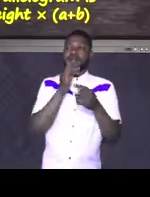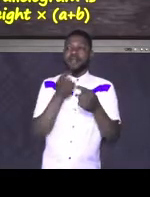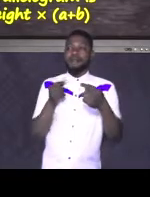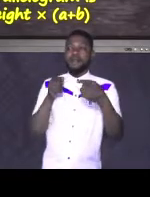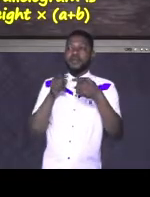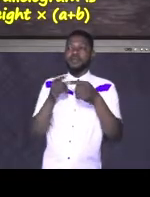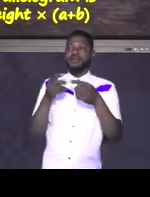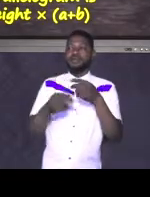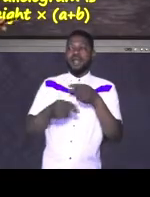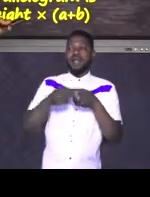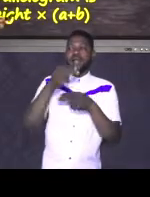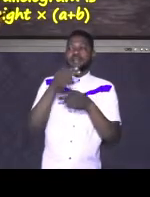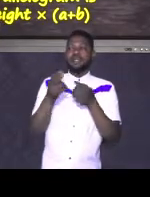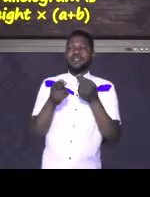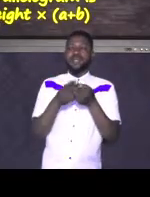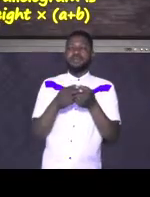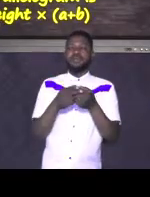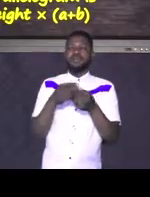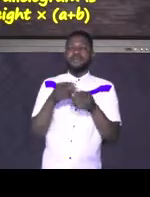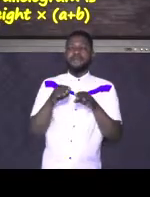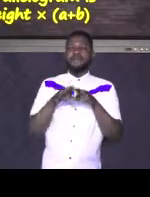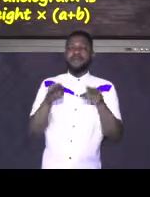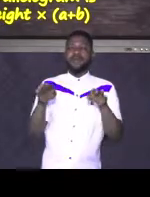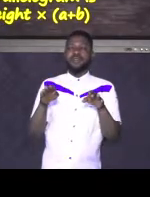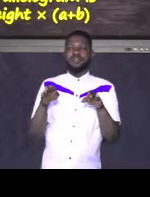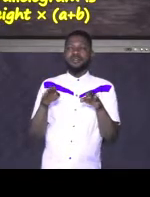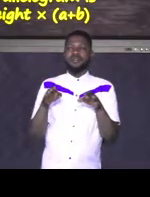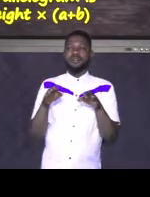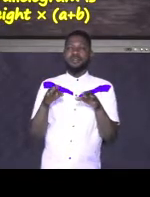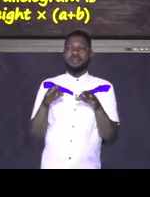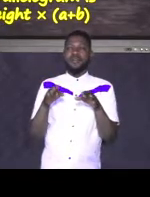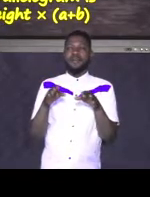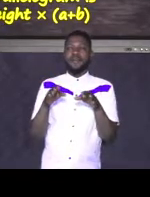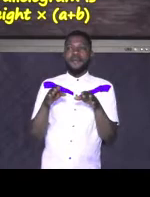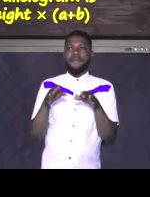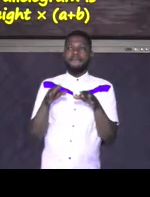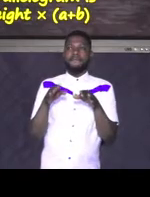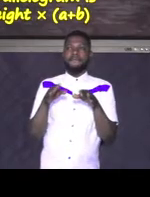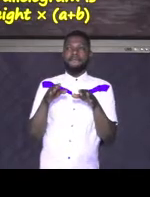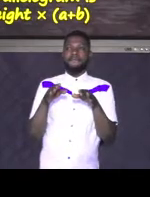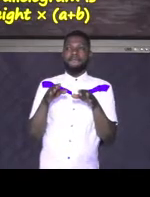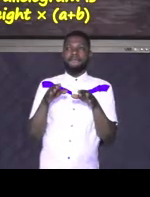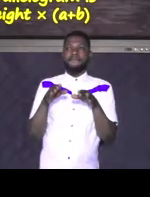is perpendicular height times the breadth. And so let me just